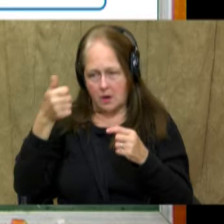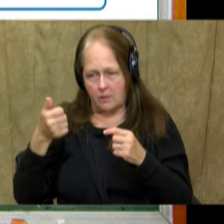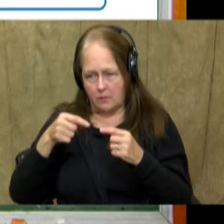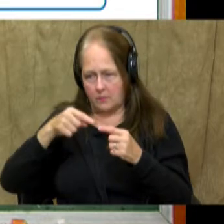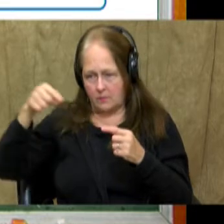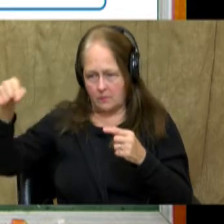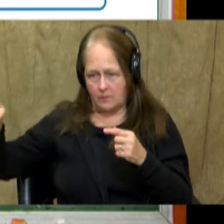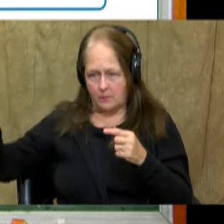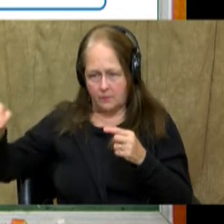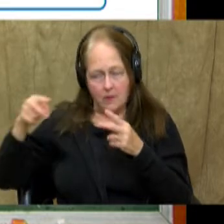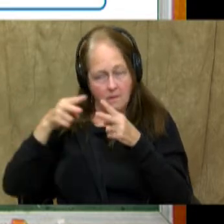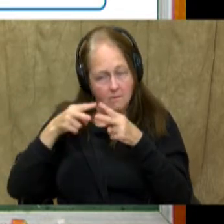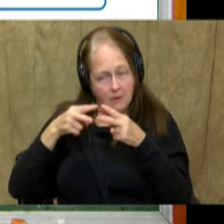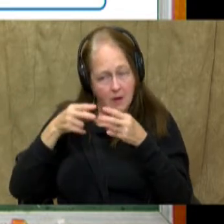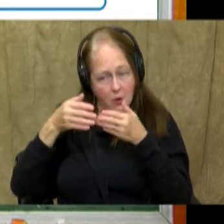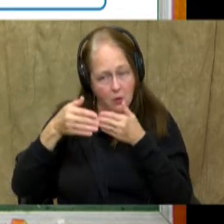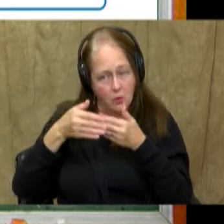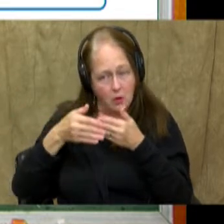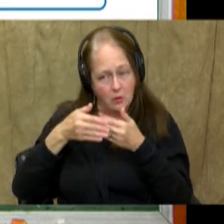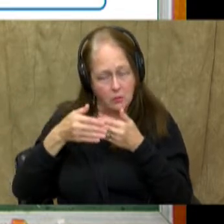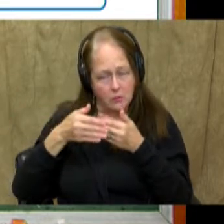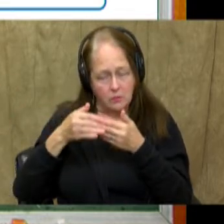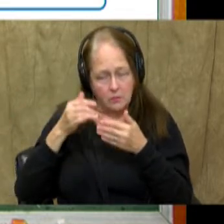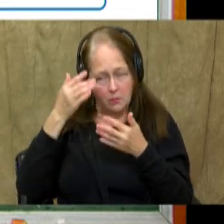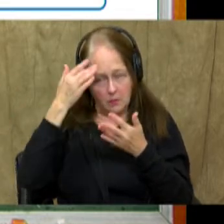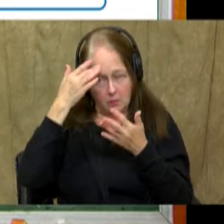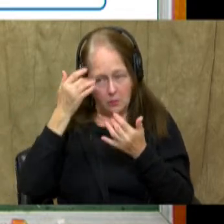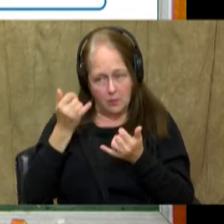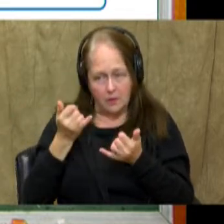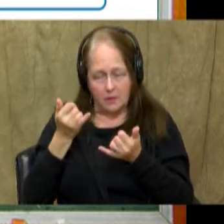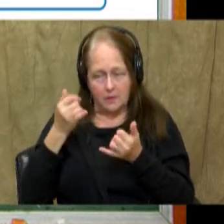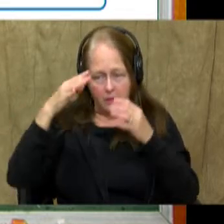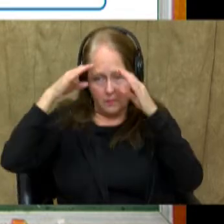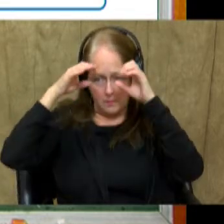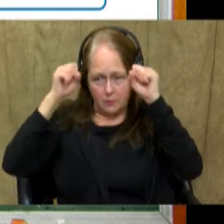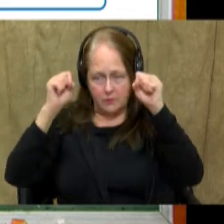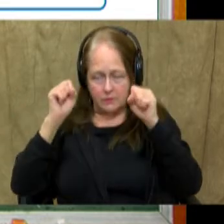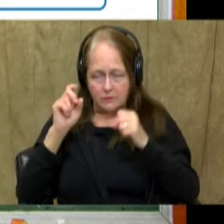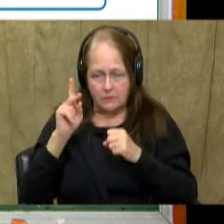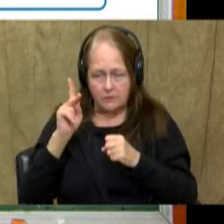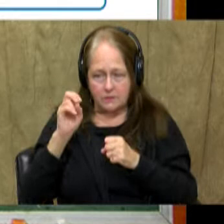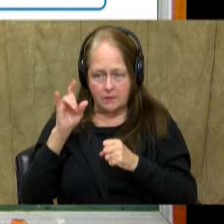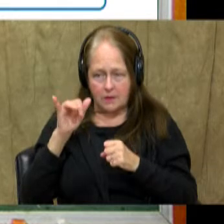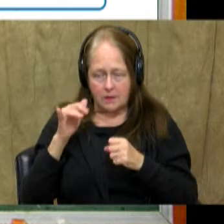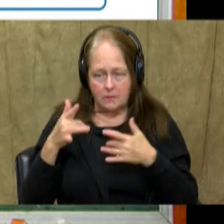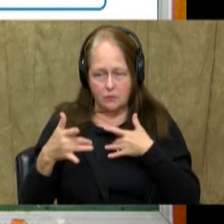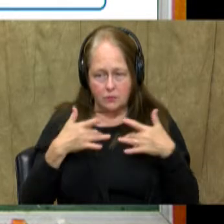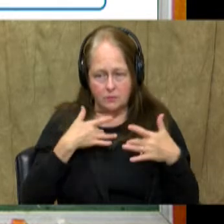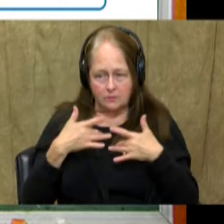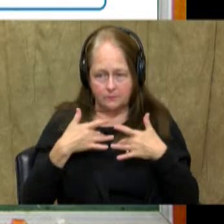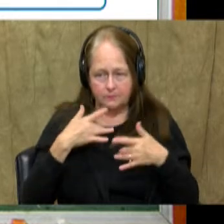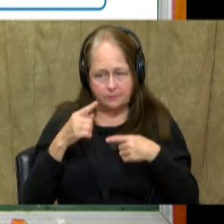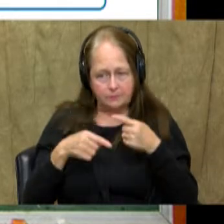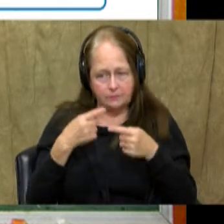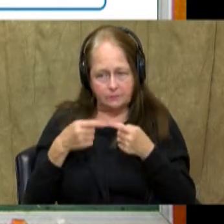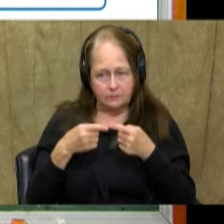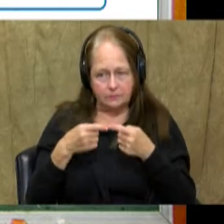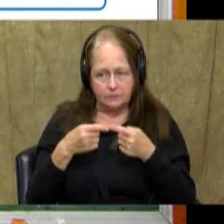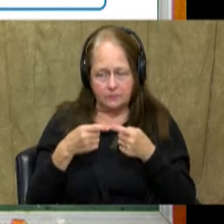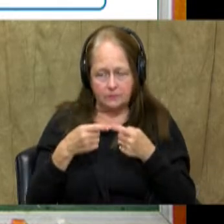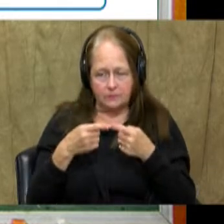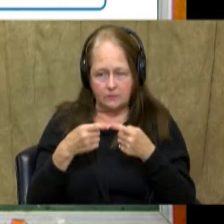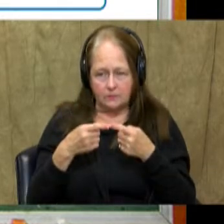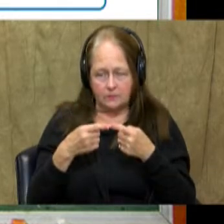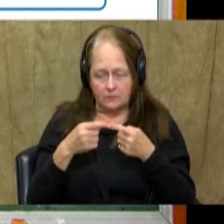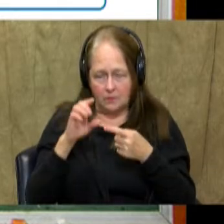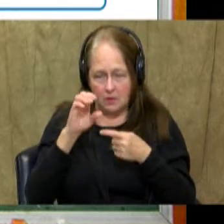it's very, very close. And that was why President Kennedy was concerned about